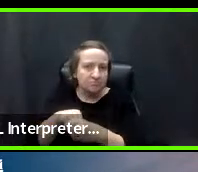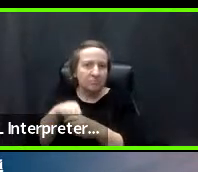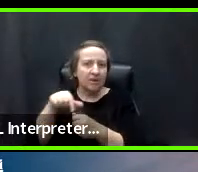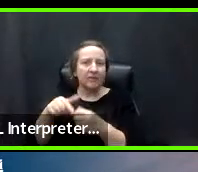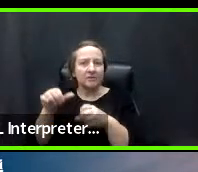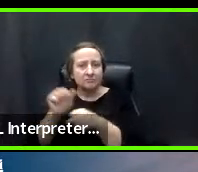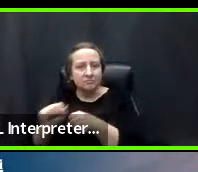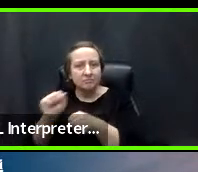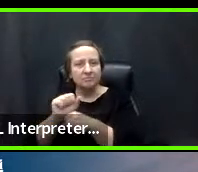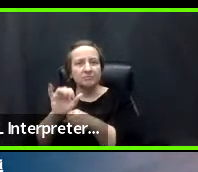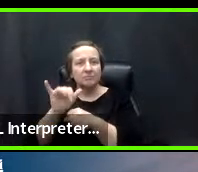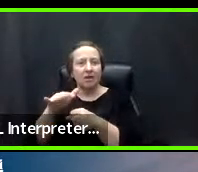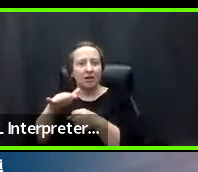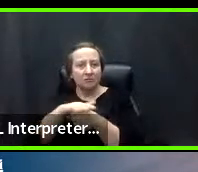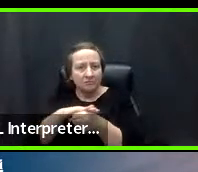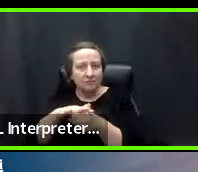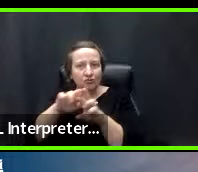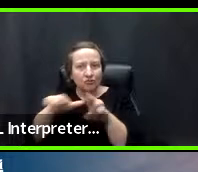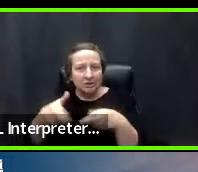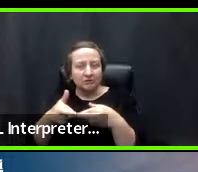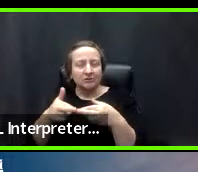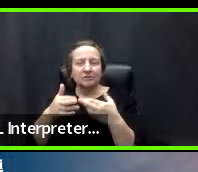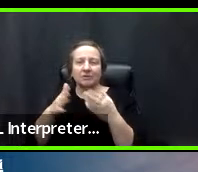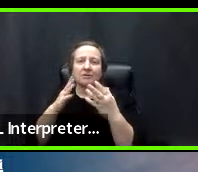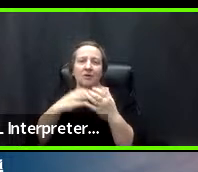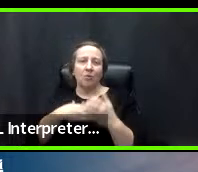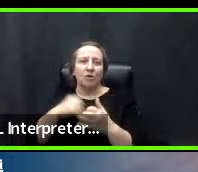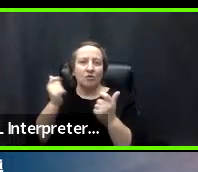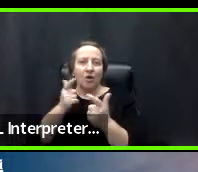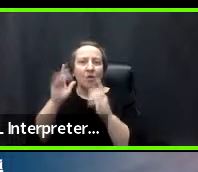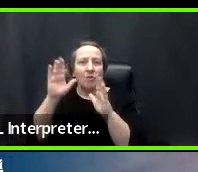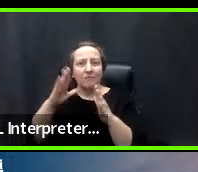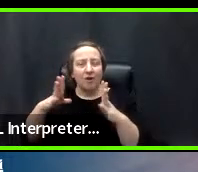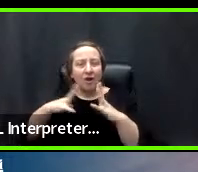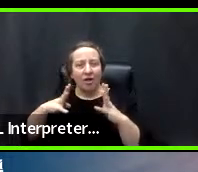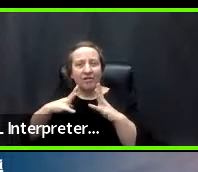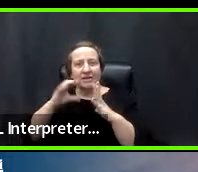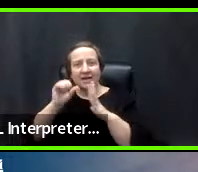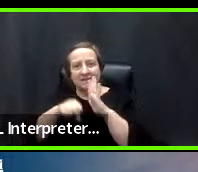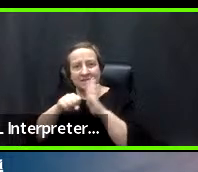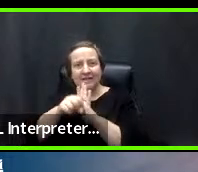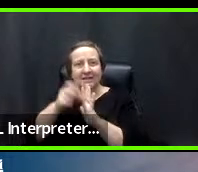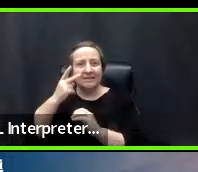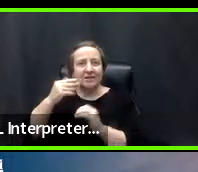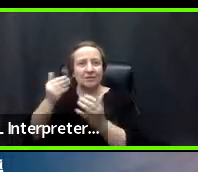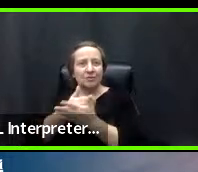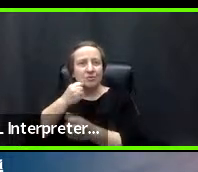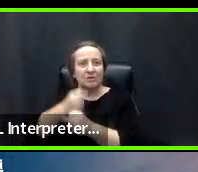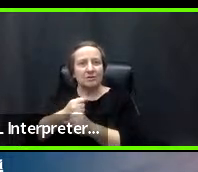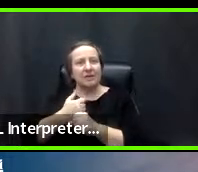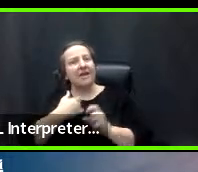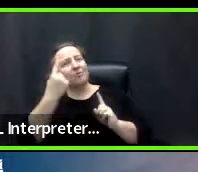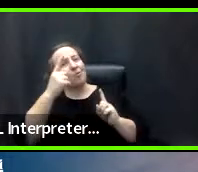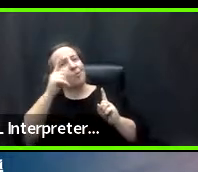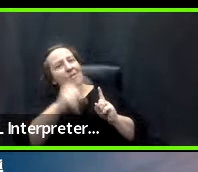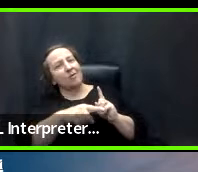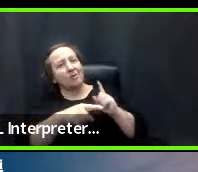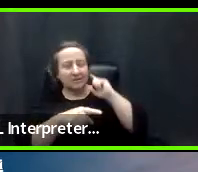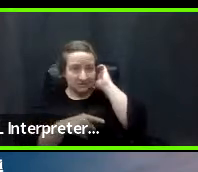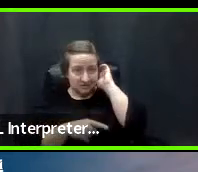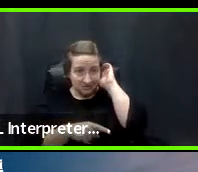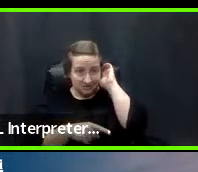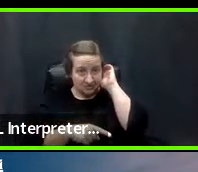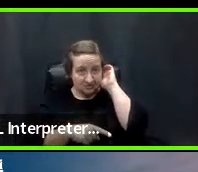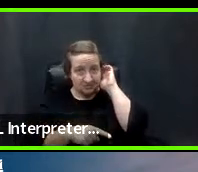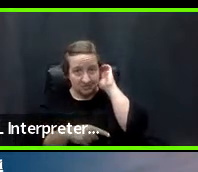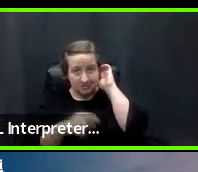this region. And wishing all of you a wonderful holiday season, and we'll see you in the new year. Happy New You Year. have one question, Johnell. Okay.